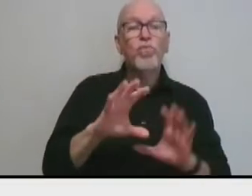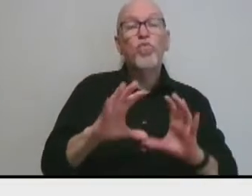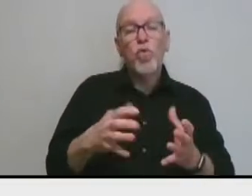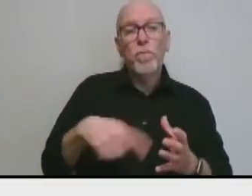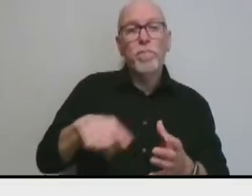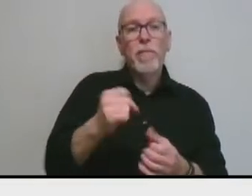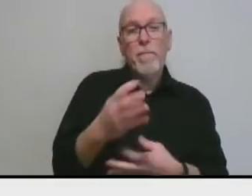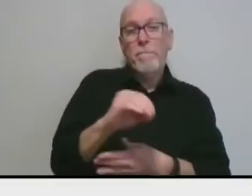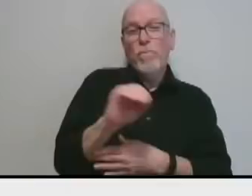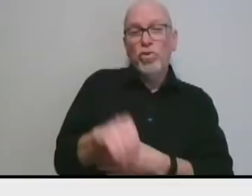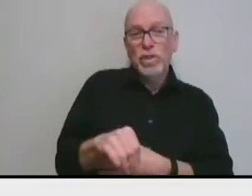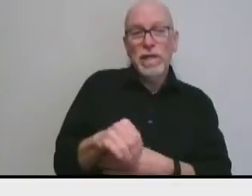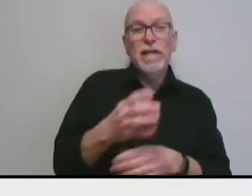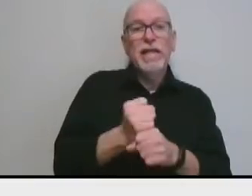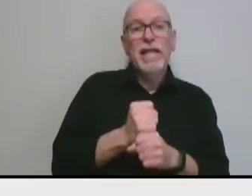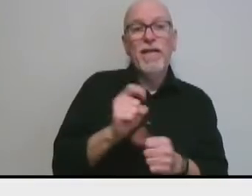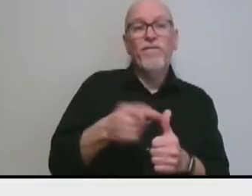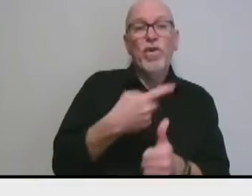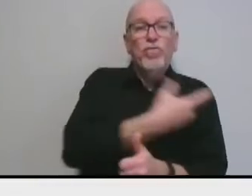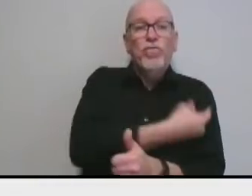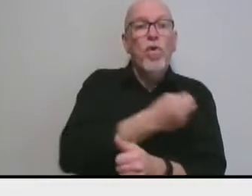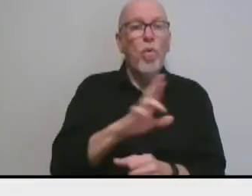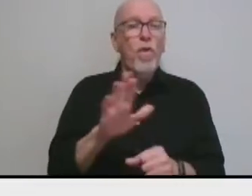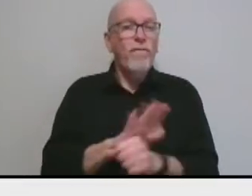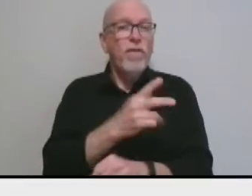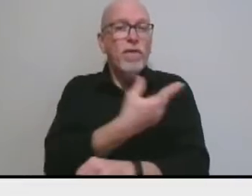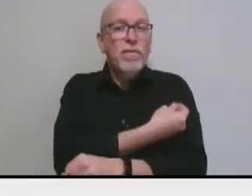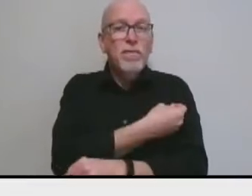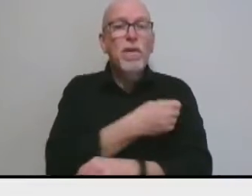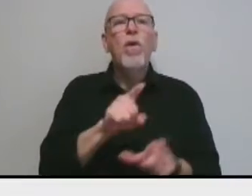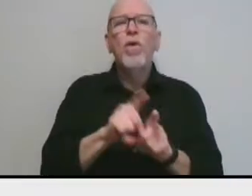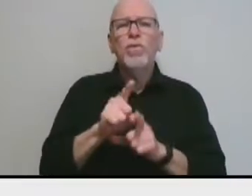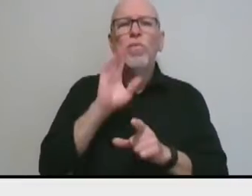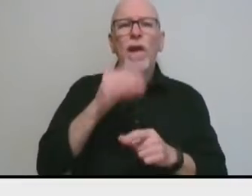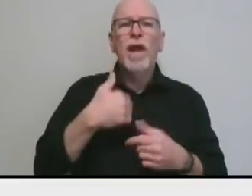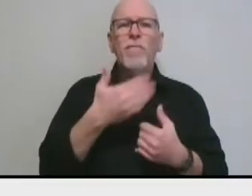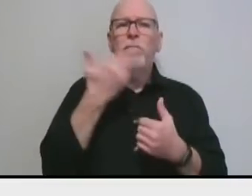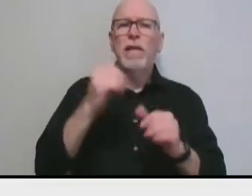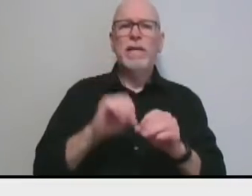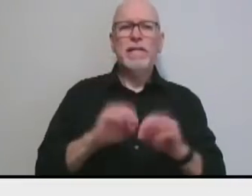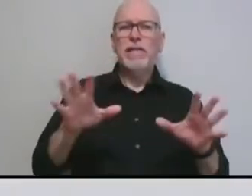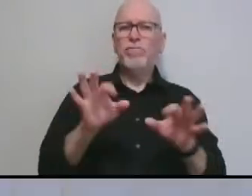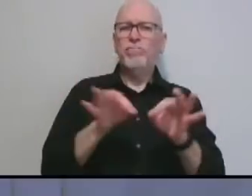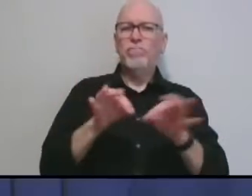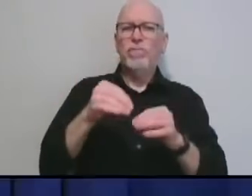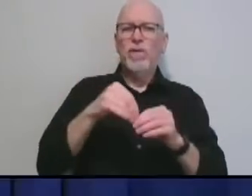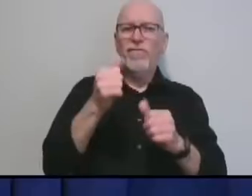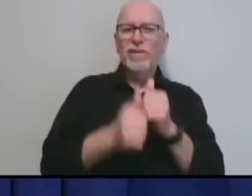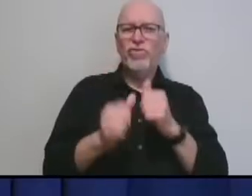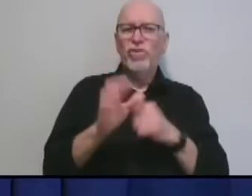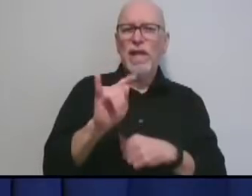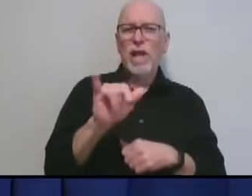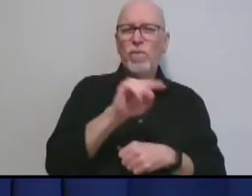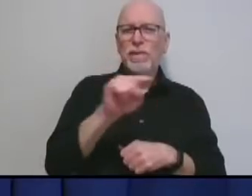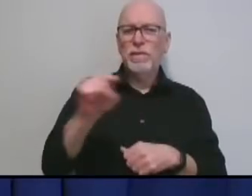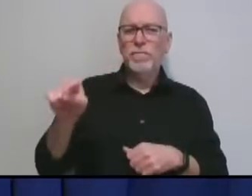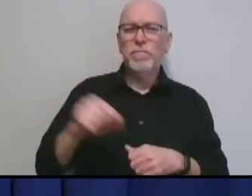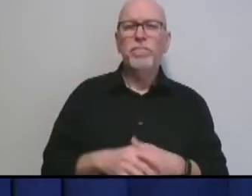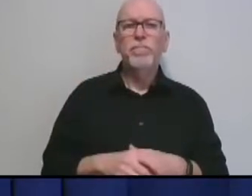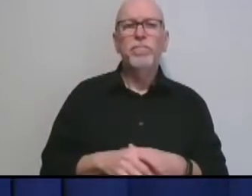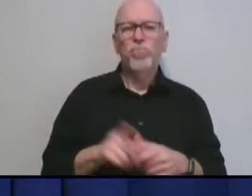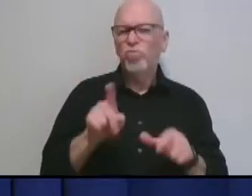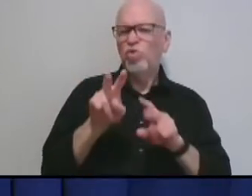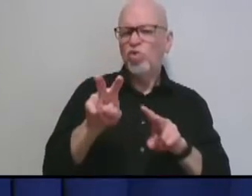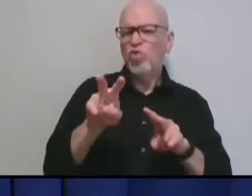dose or is fully vaccinated, as well as better provide understanding of vaccine uptake in each county. Look for these changes in the